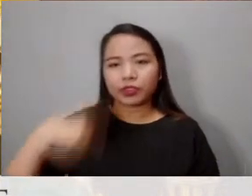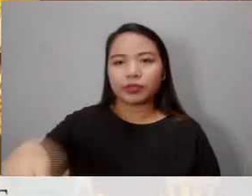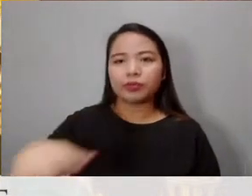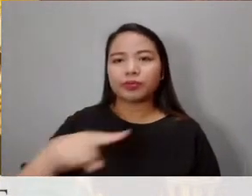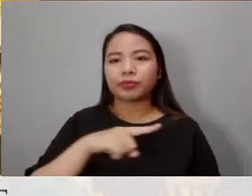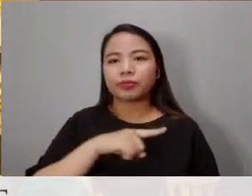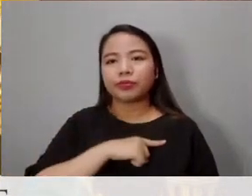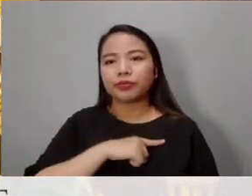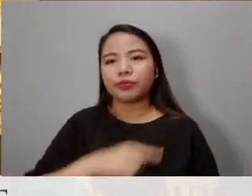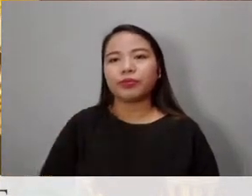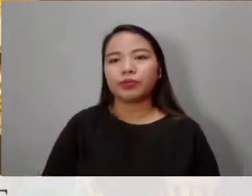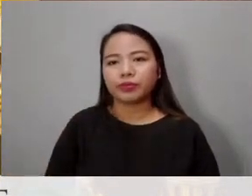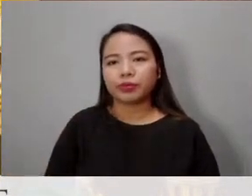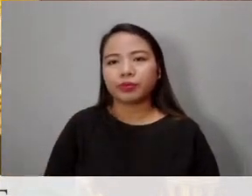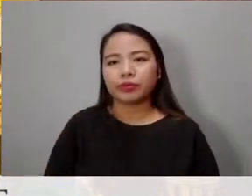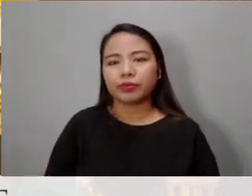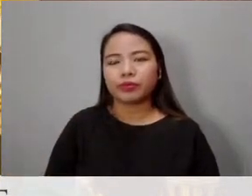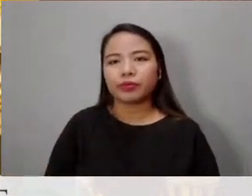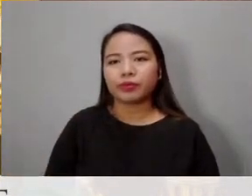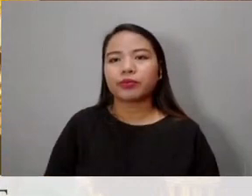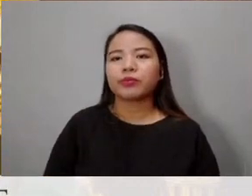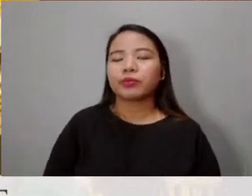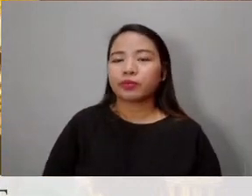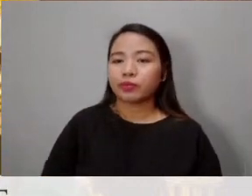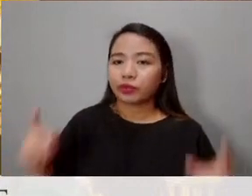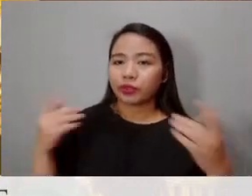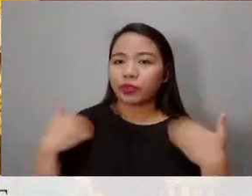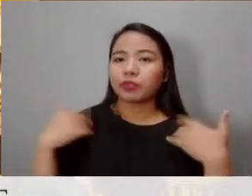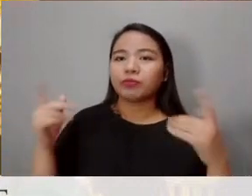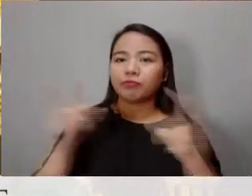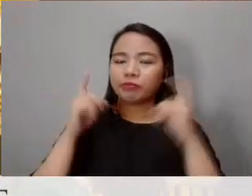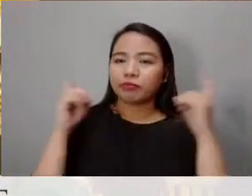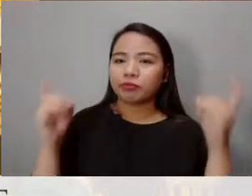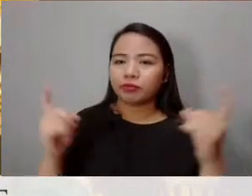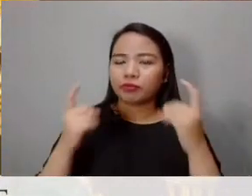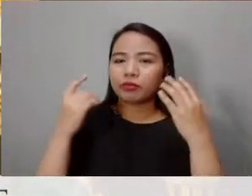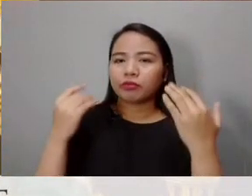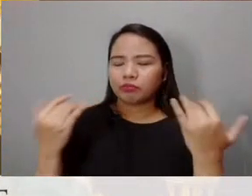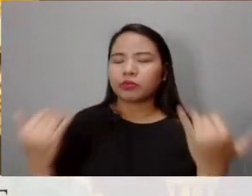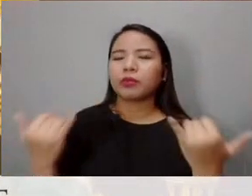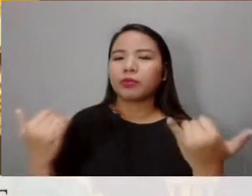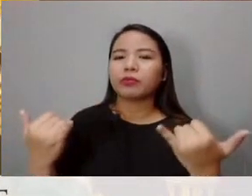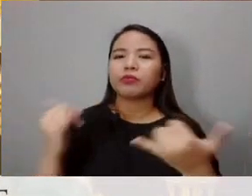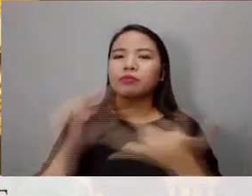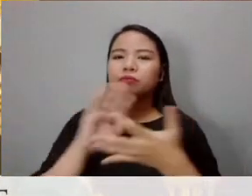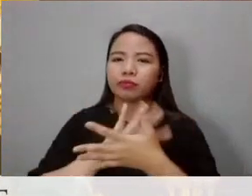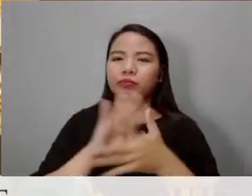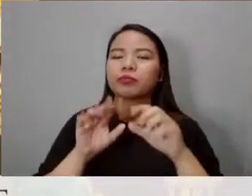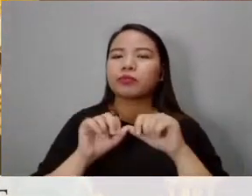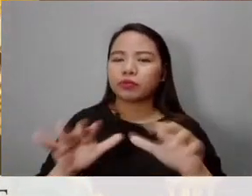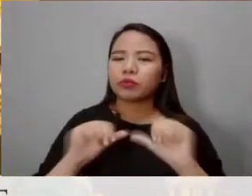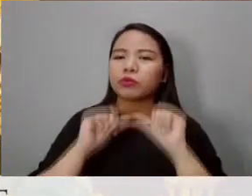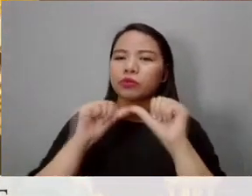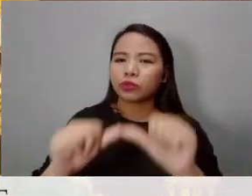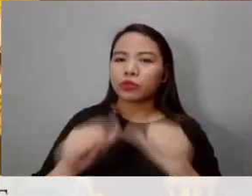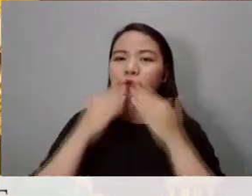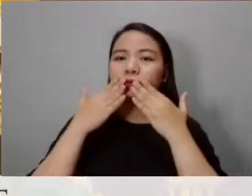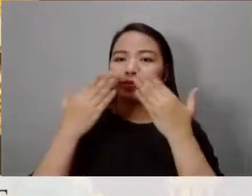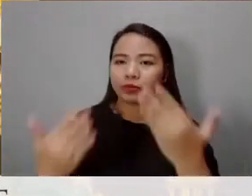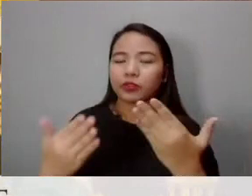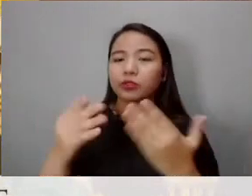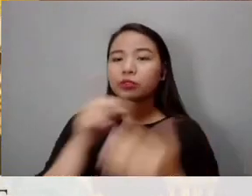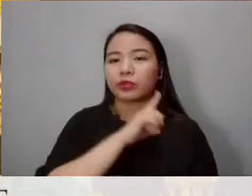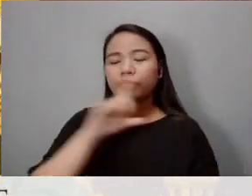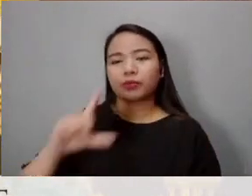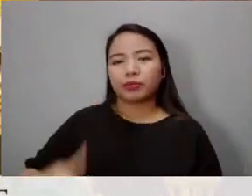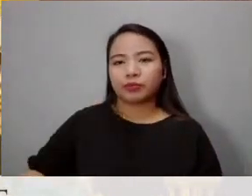have a reason to rejoice amidst this pandemic, and we continue to be grateful to the Lord and to our